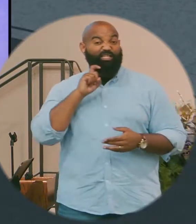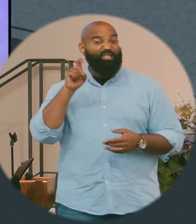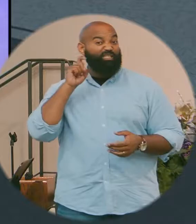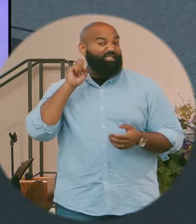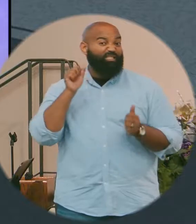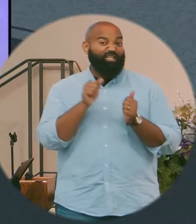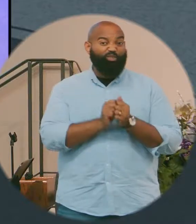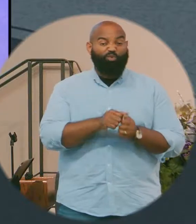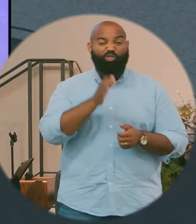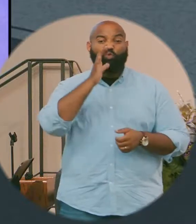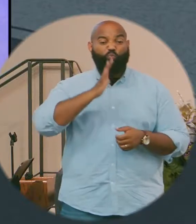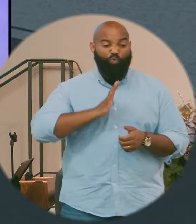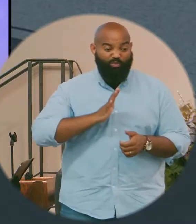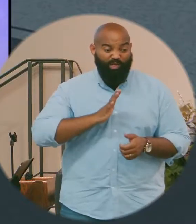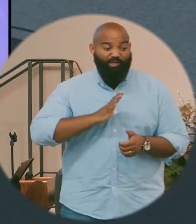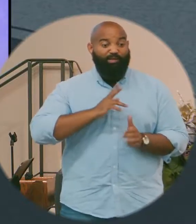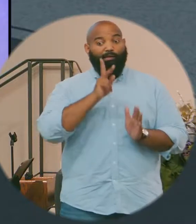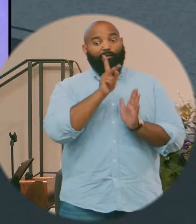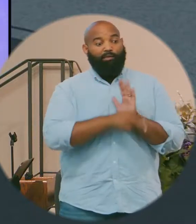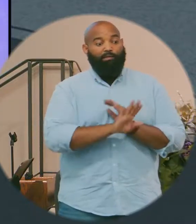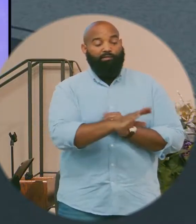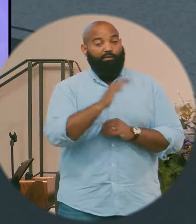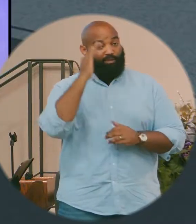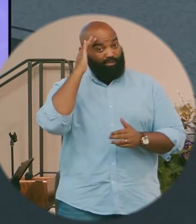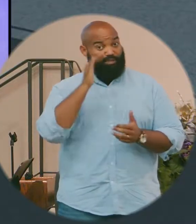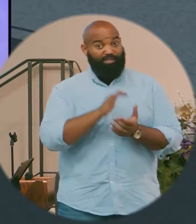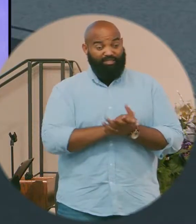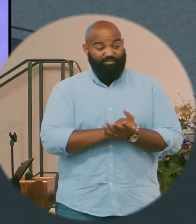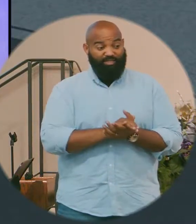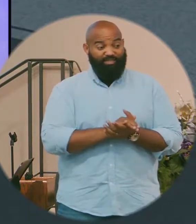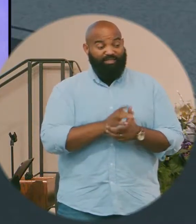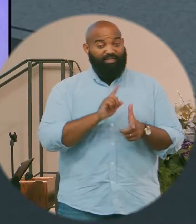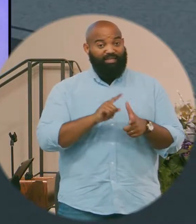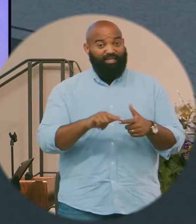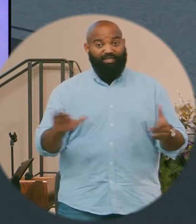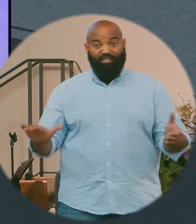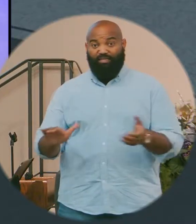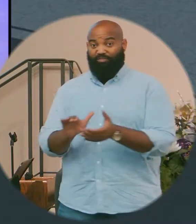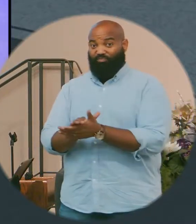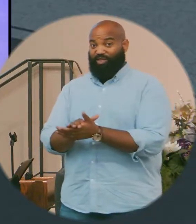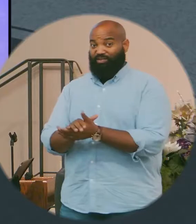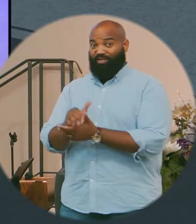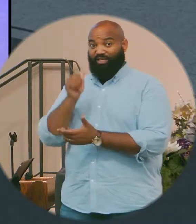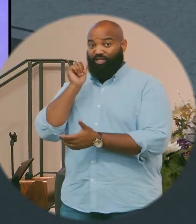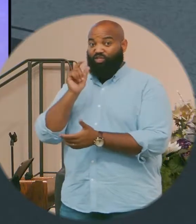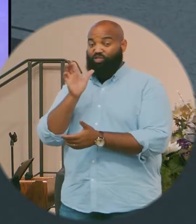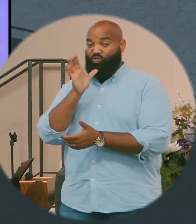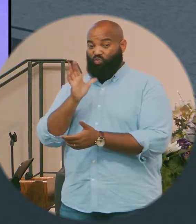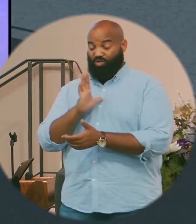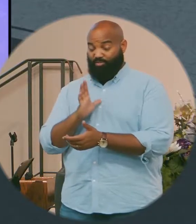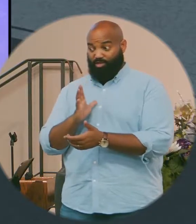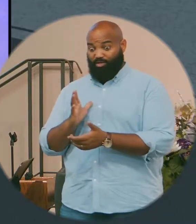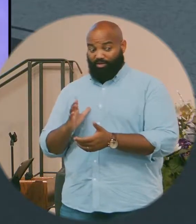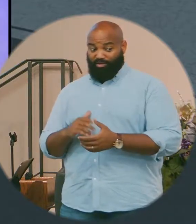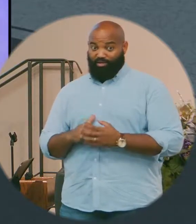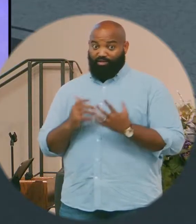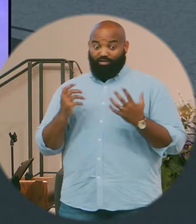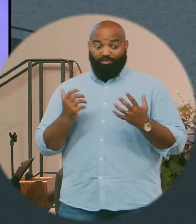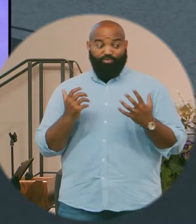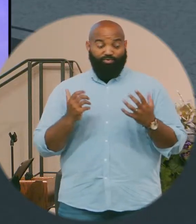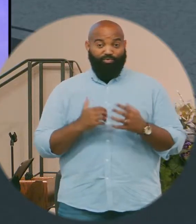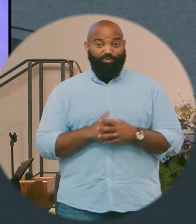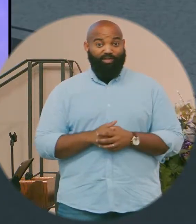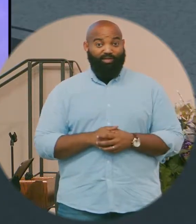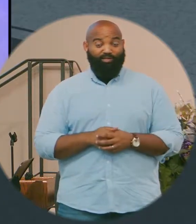her husband so he could take her on as his wife. I know that's heavy. That's a lot. That account is in